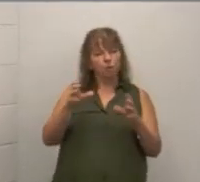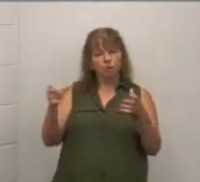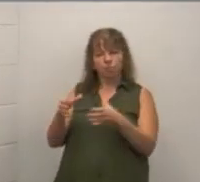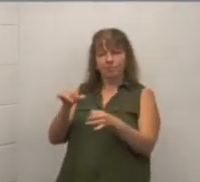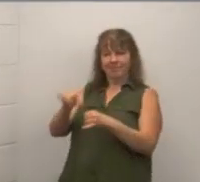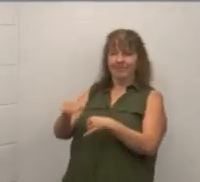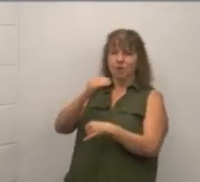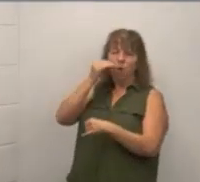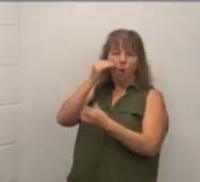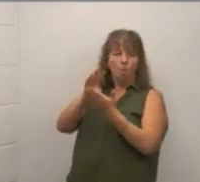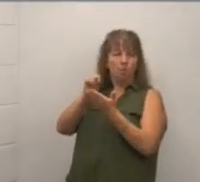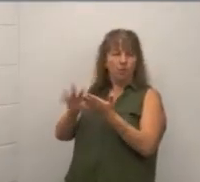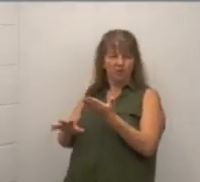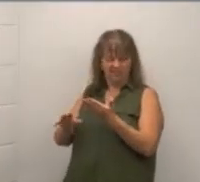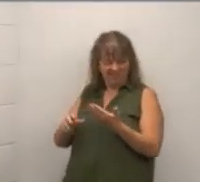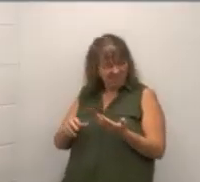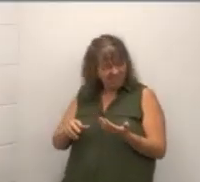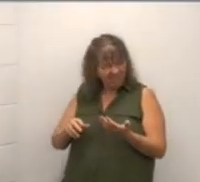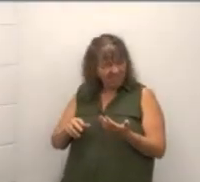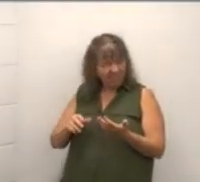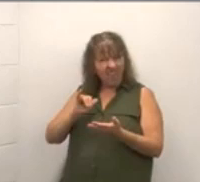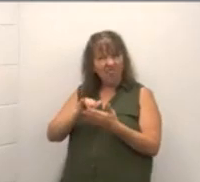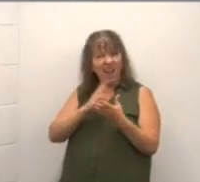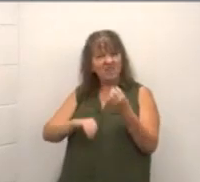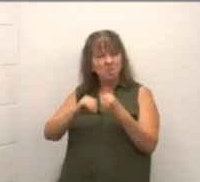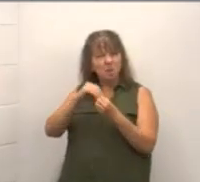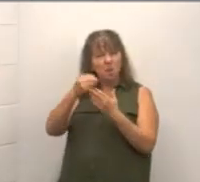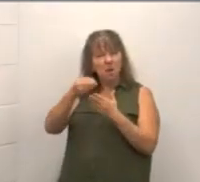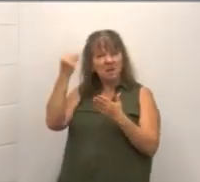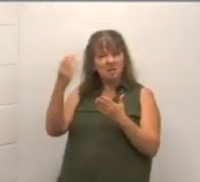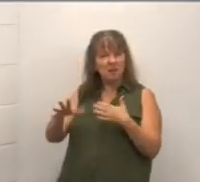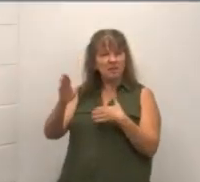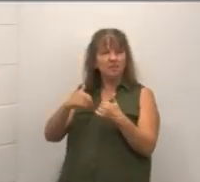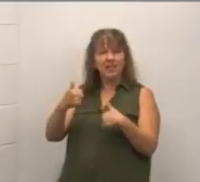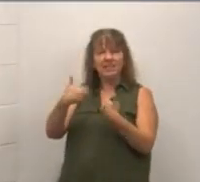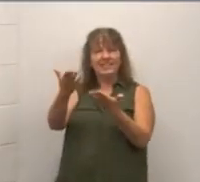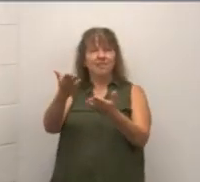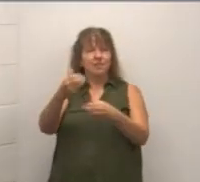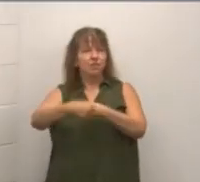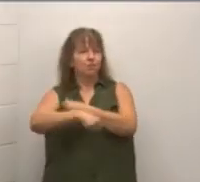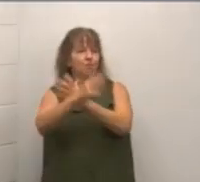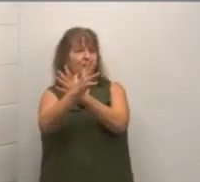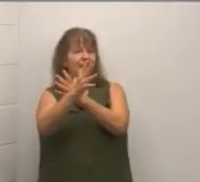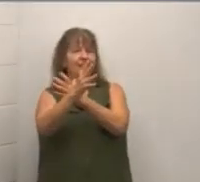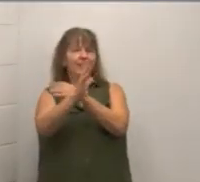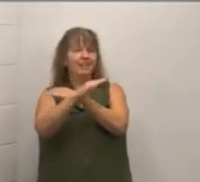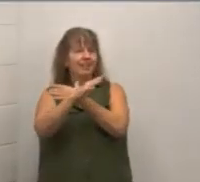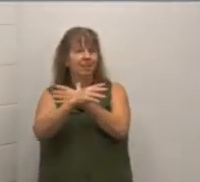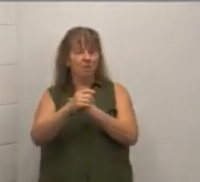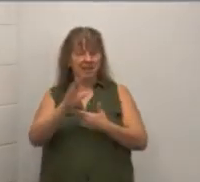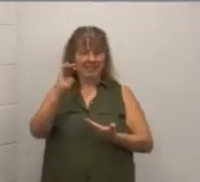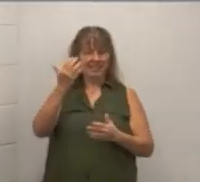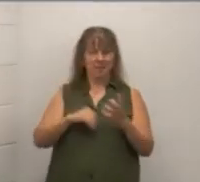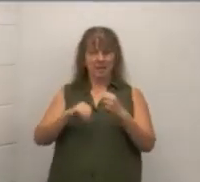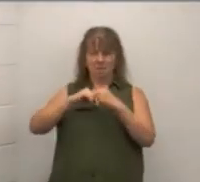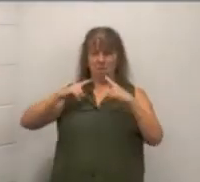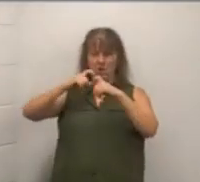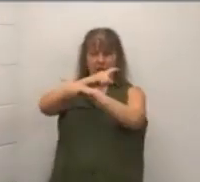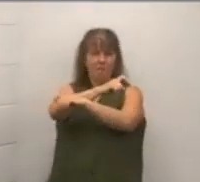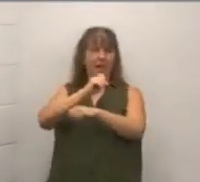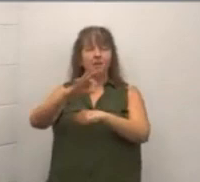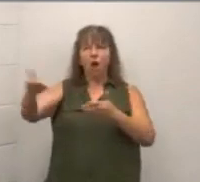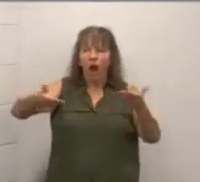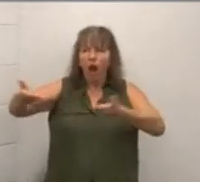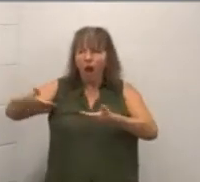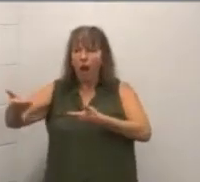more expensive than just providing each class with video streaming capabilities? It seems like you are making this much more complicated than it needs to